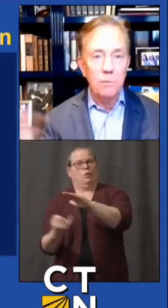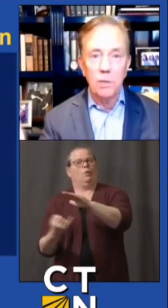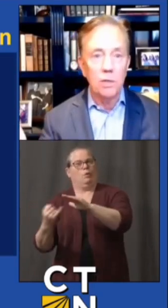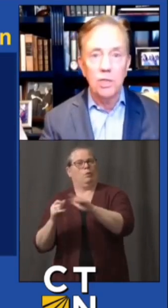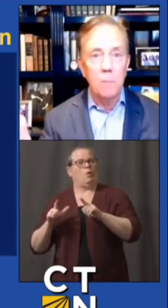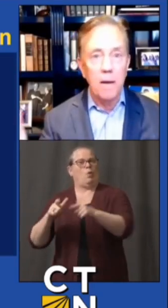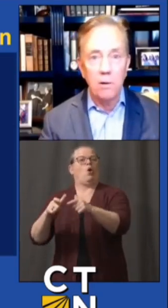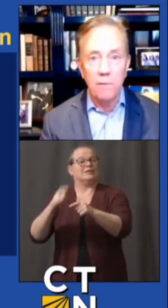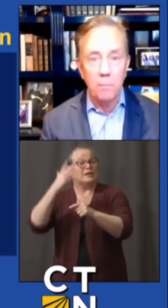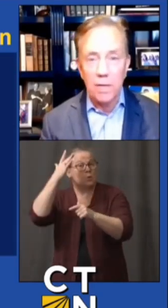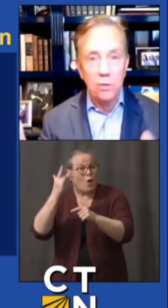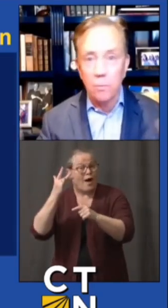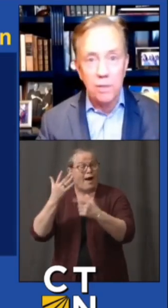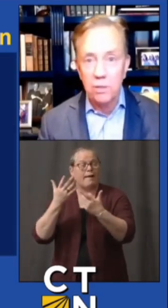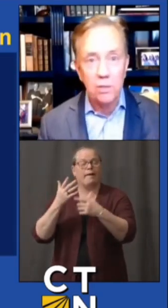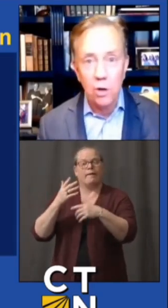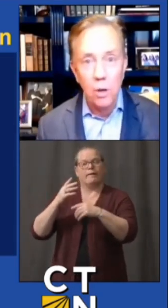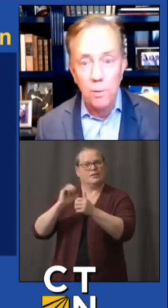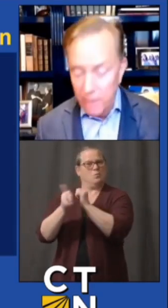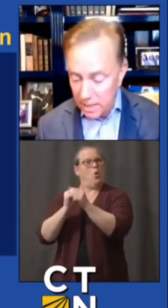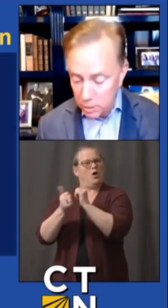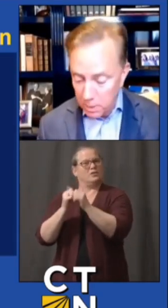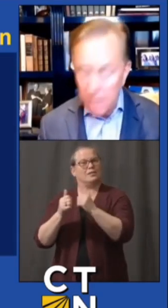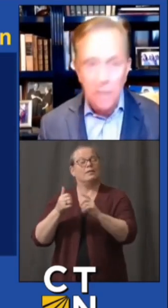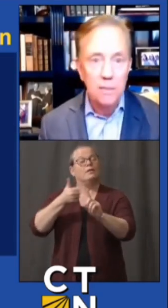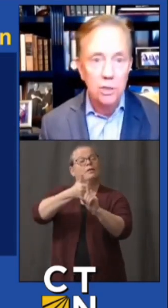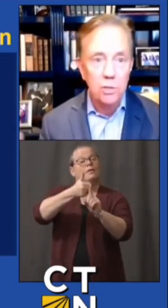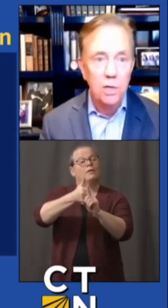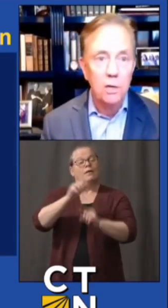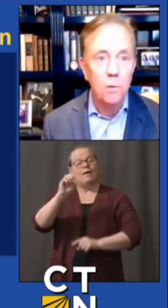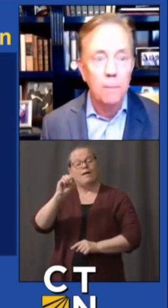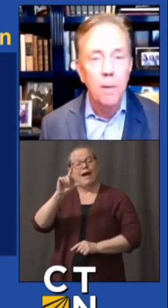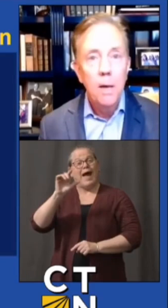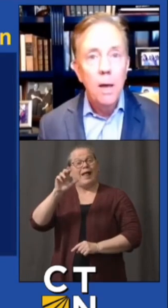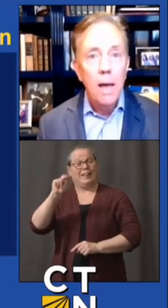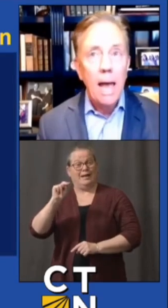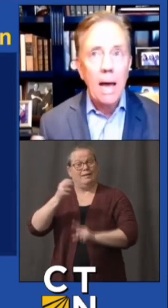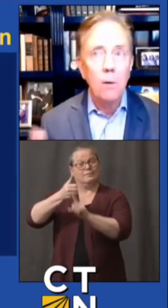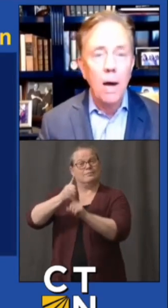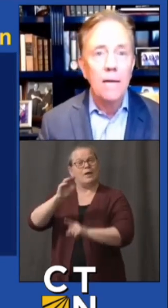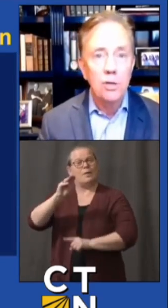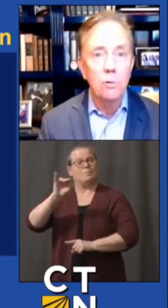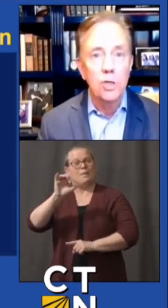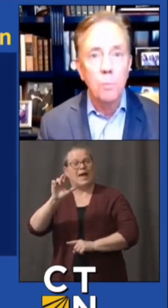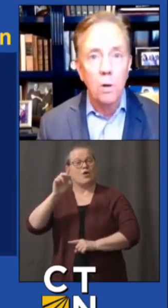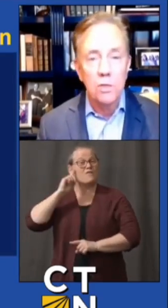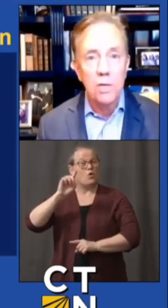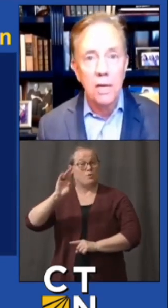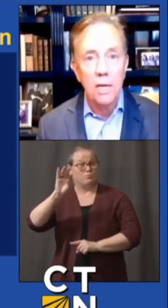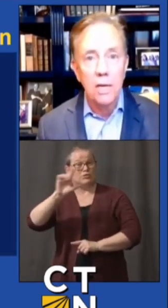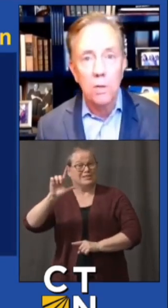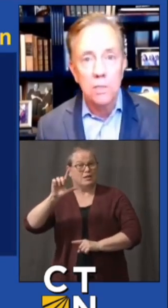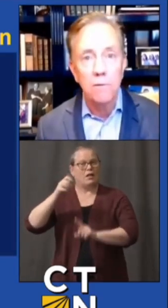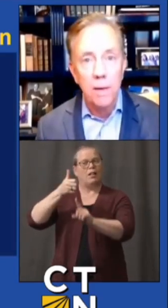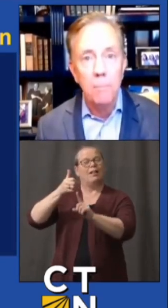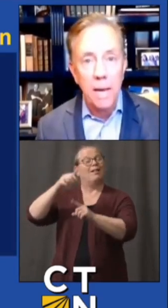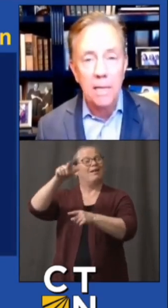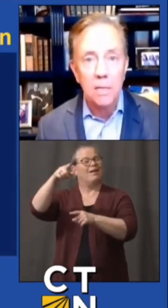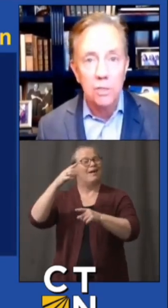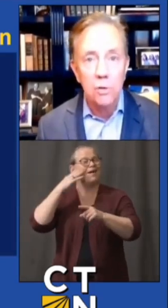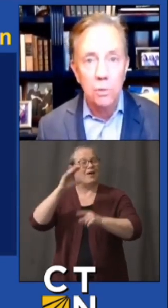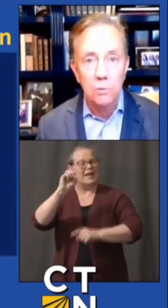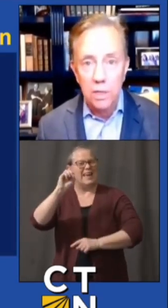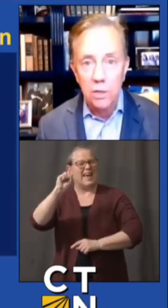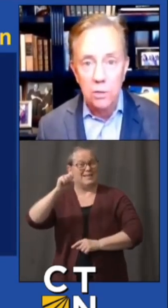Ellen, look, she's mayor of Bristol. Bristol is the home of ESPN, and she'll tell you how high school sports and club sports have